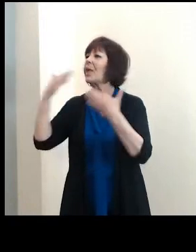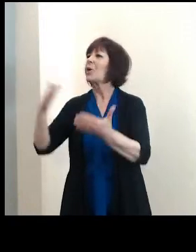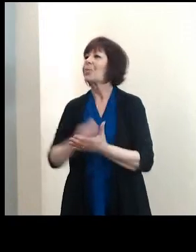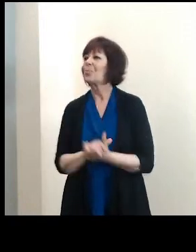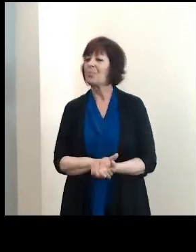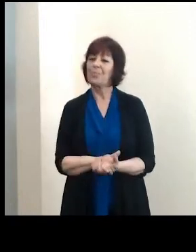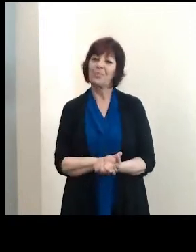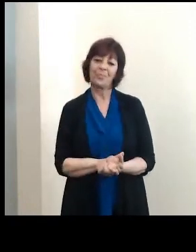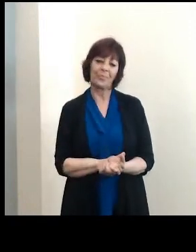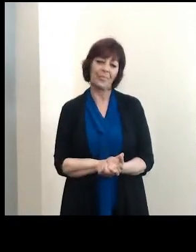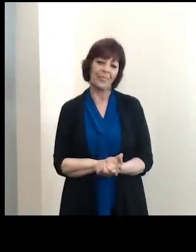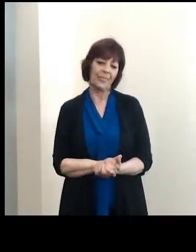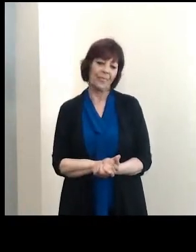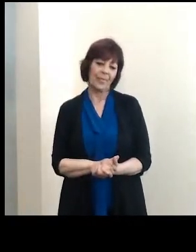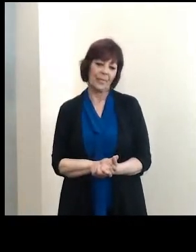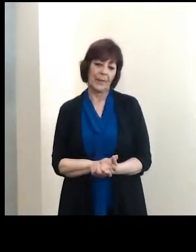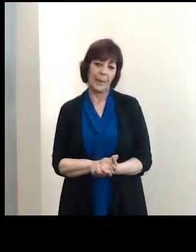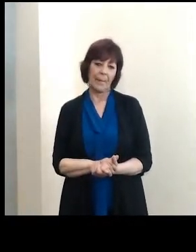You're welcome.